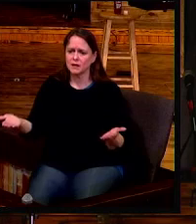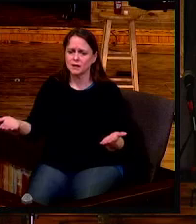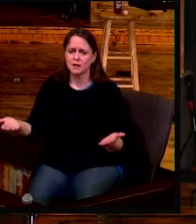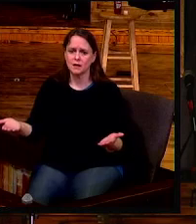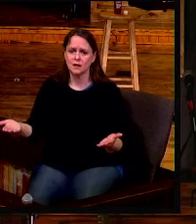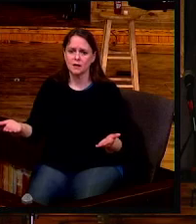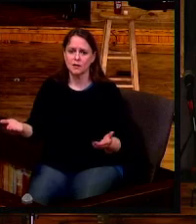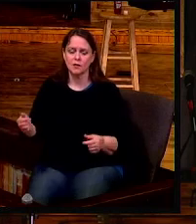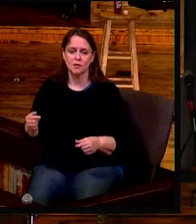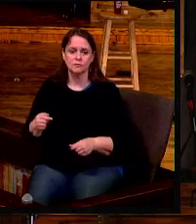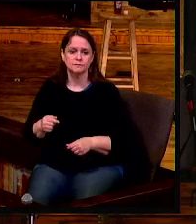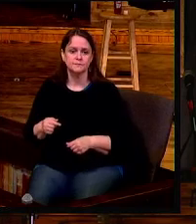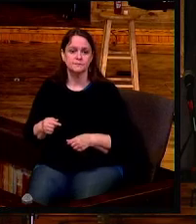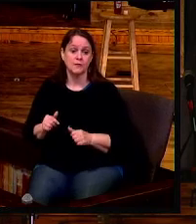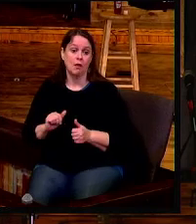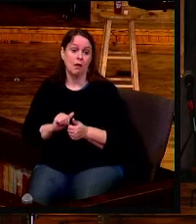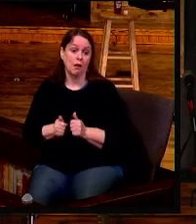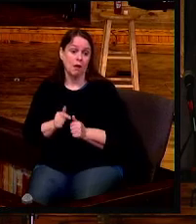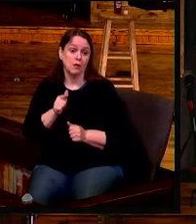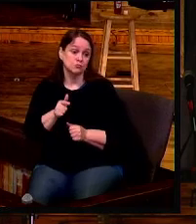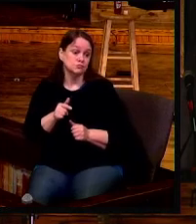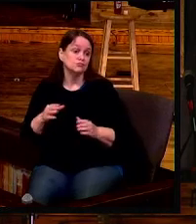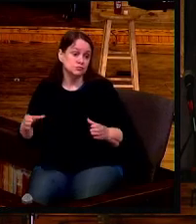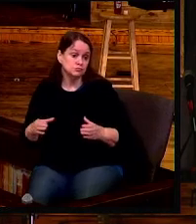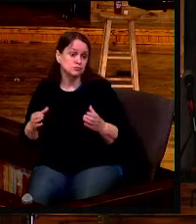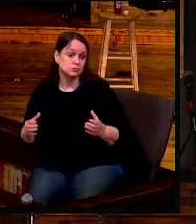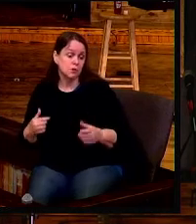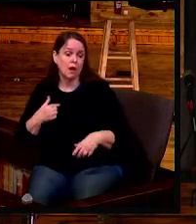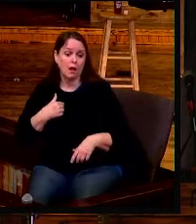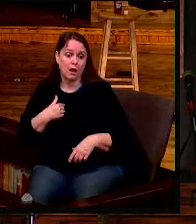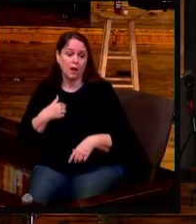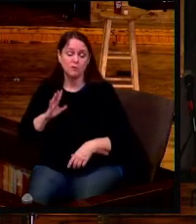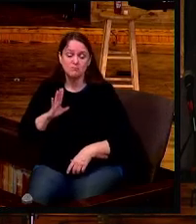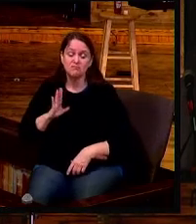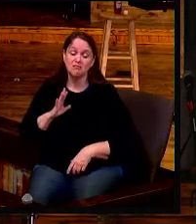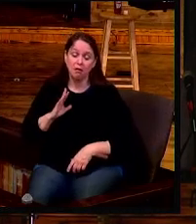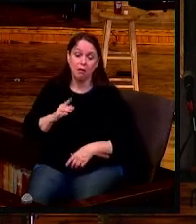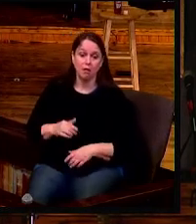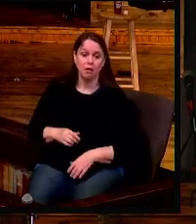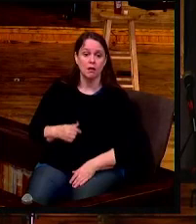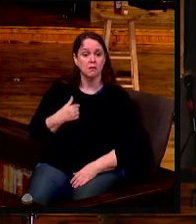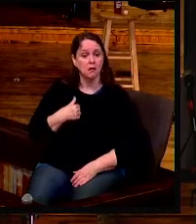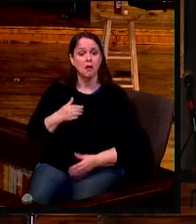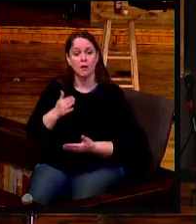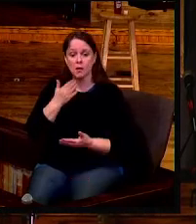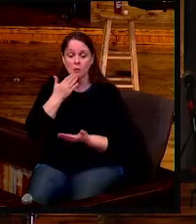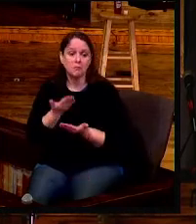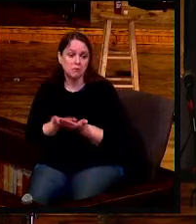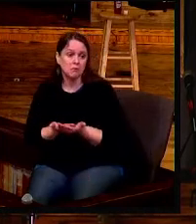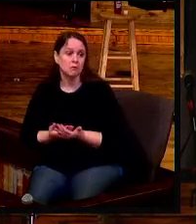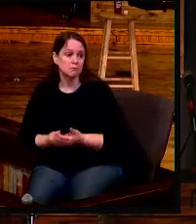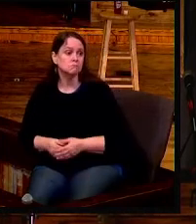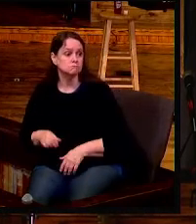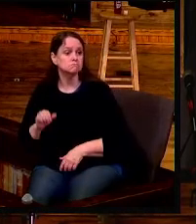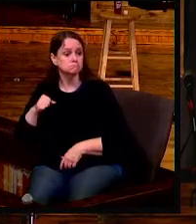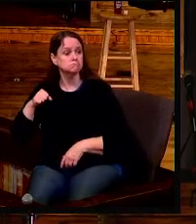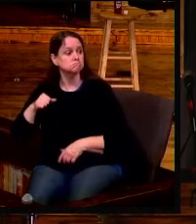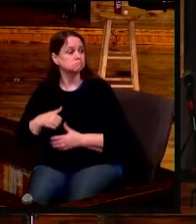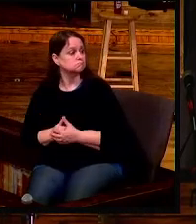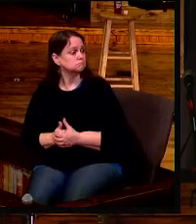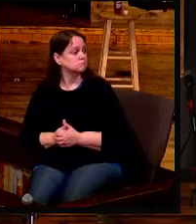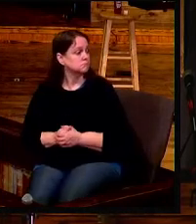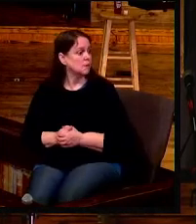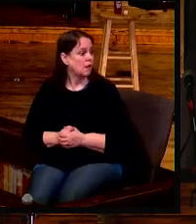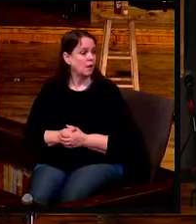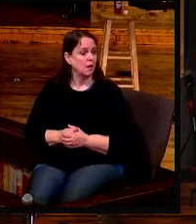you're doing, what's the answer? I'm fine. I'm good. But how many of y'all have